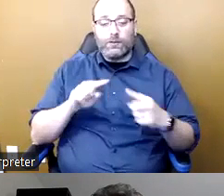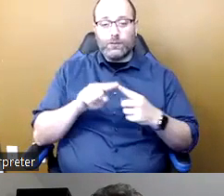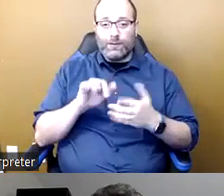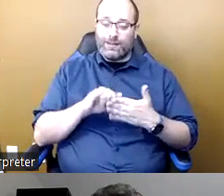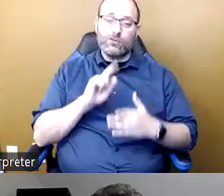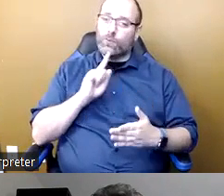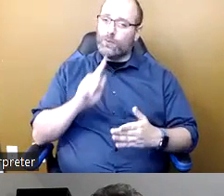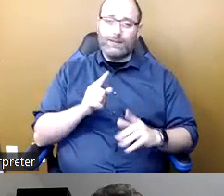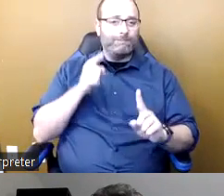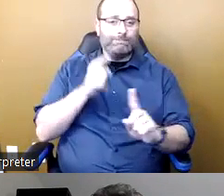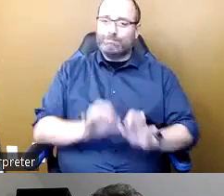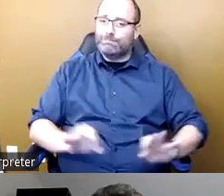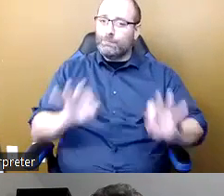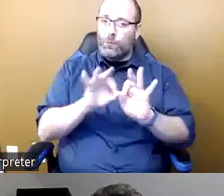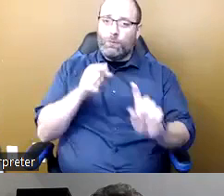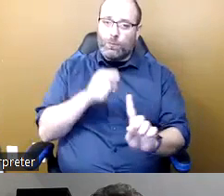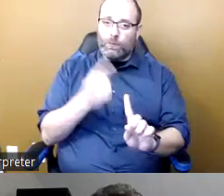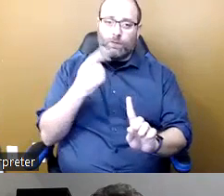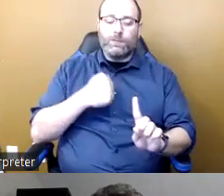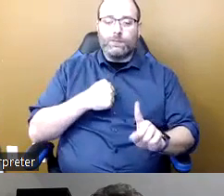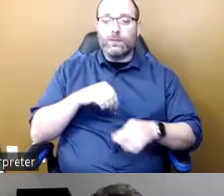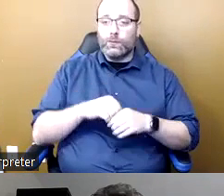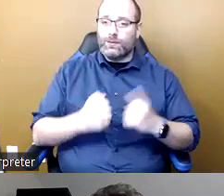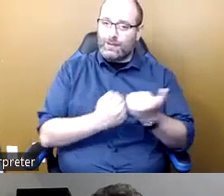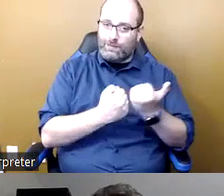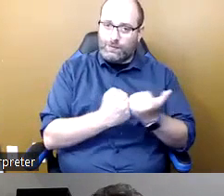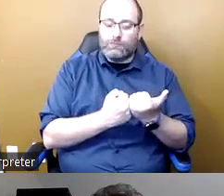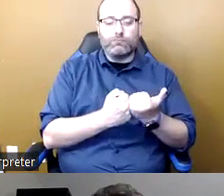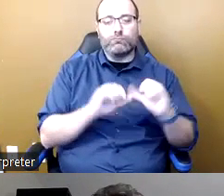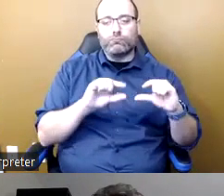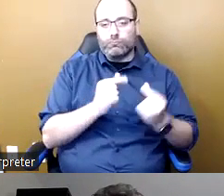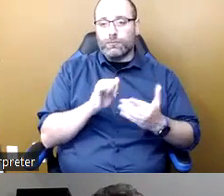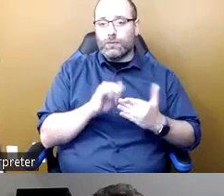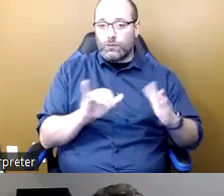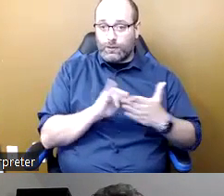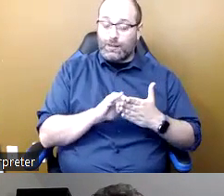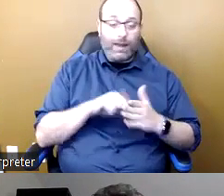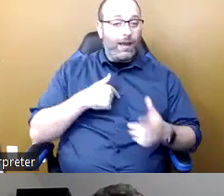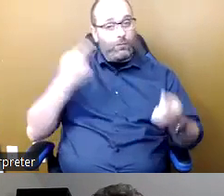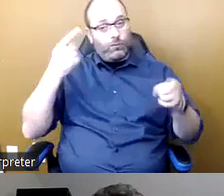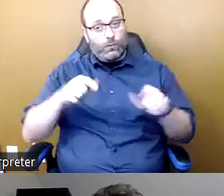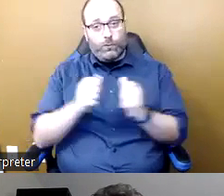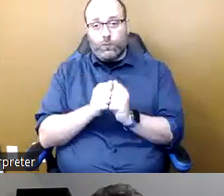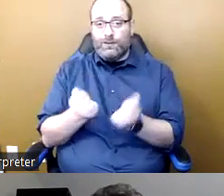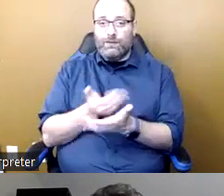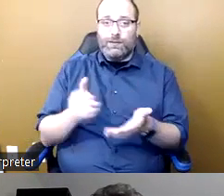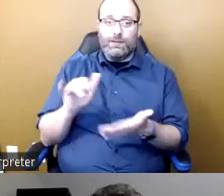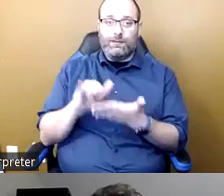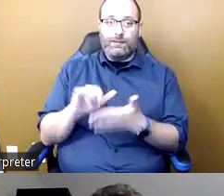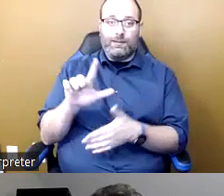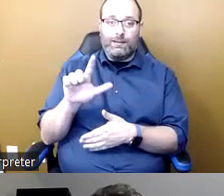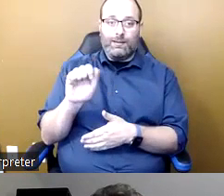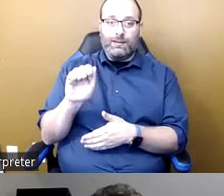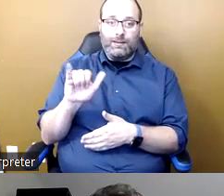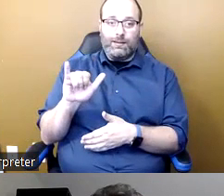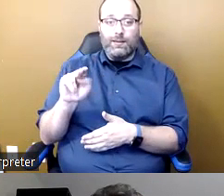for me in the work that I do and the advocacy that I do. I would definitely second everything that Layne said. It